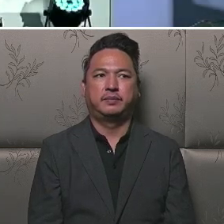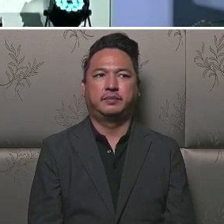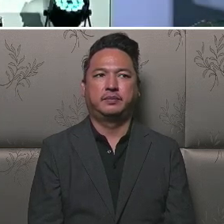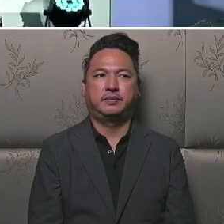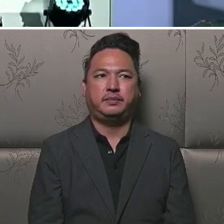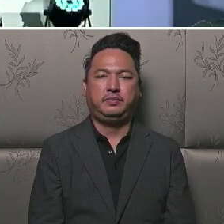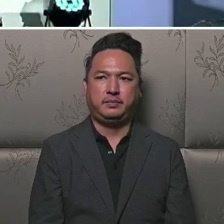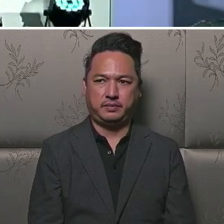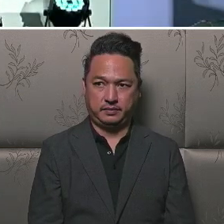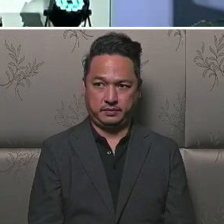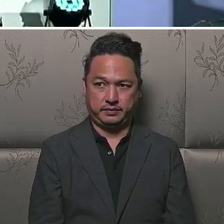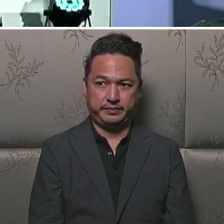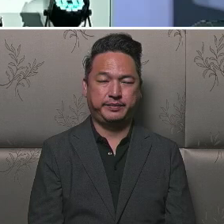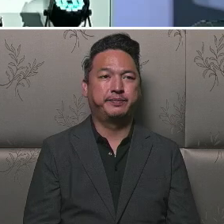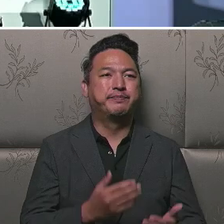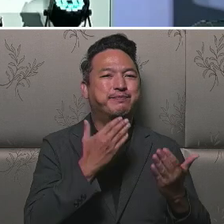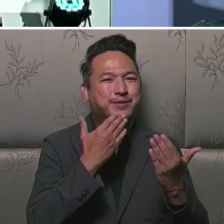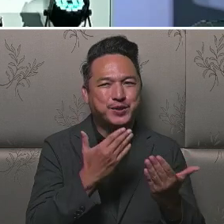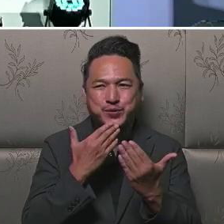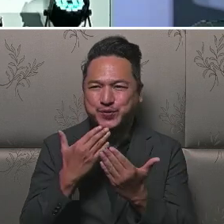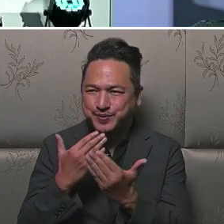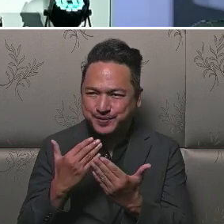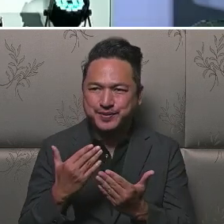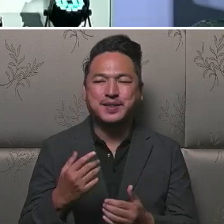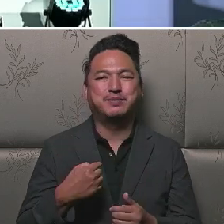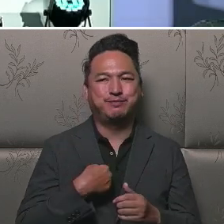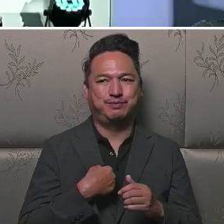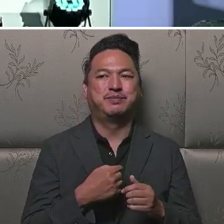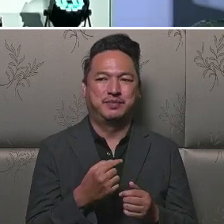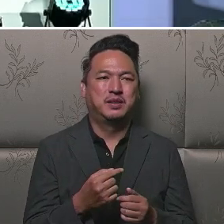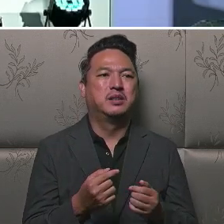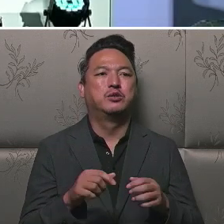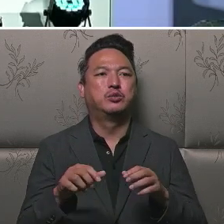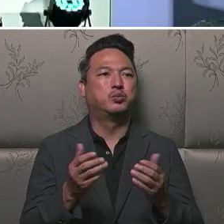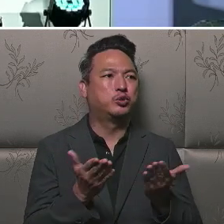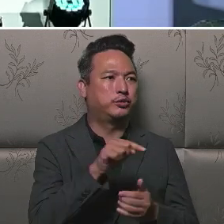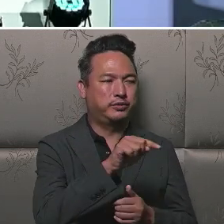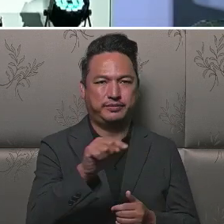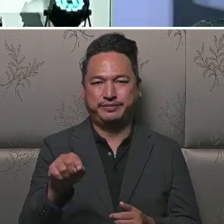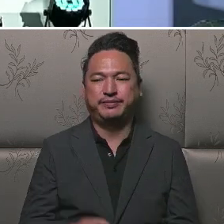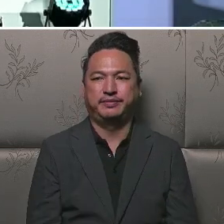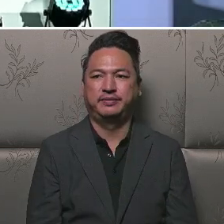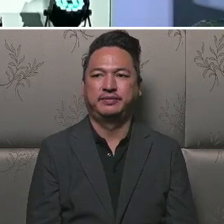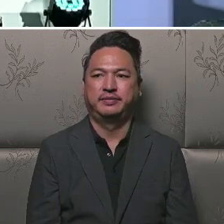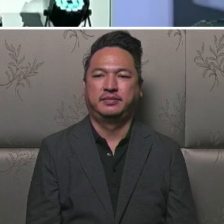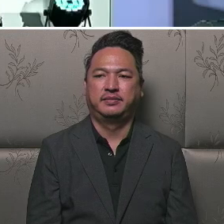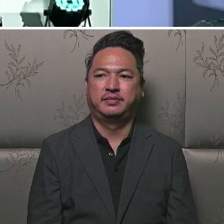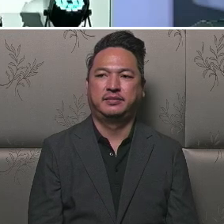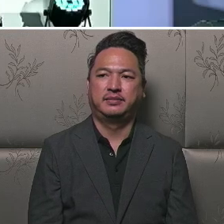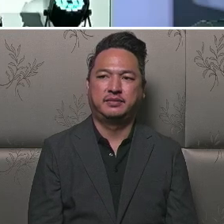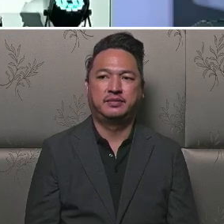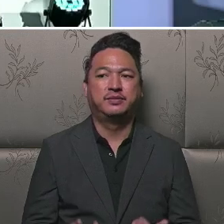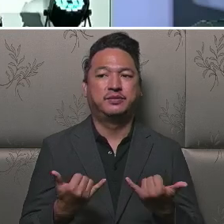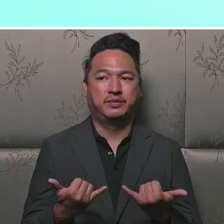Thank you very much. And ladies and gentlemen, I wish to welcome you to this session